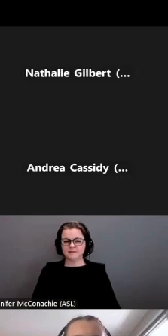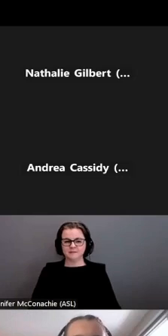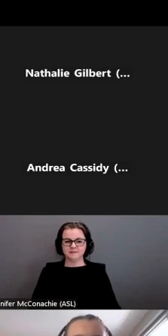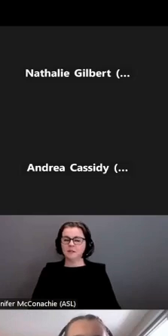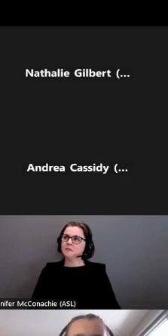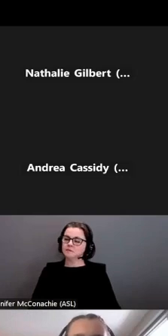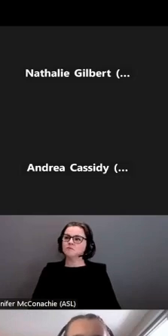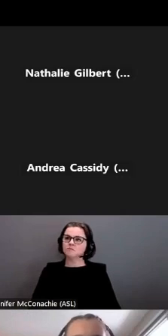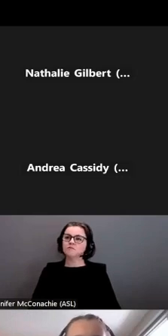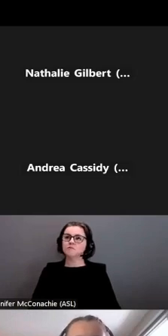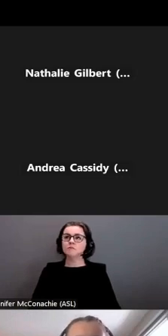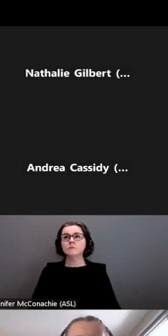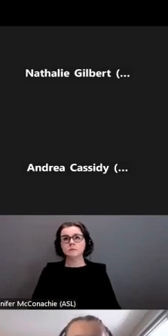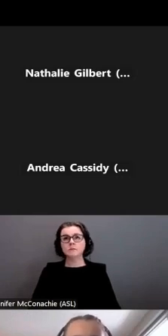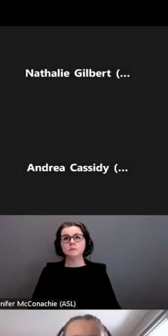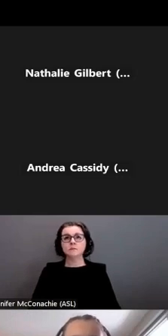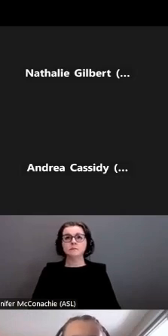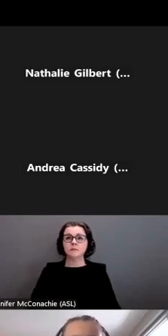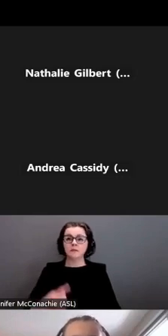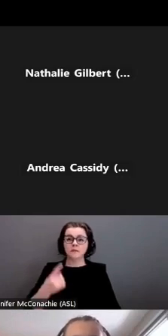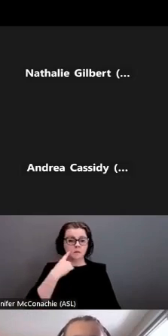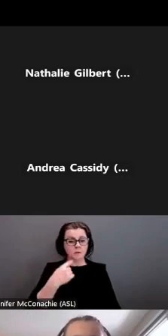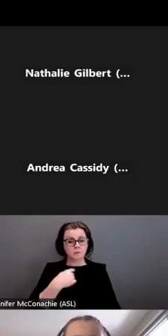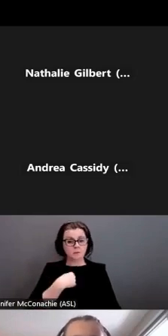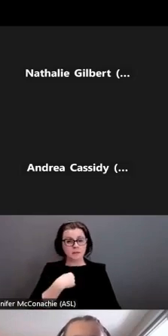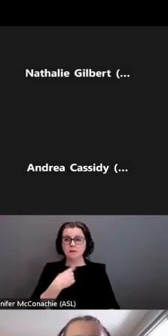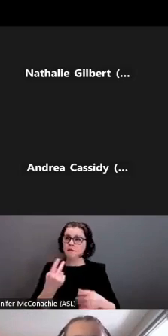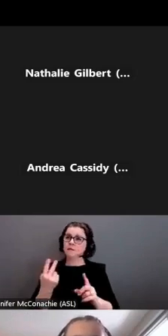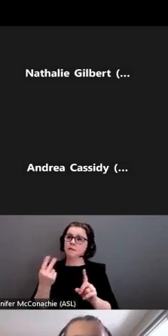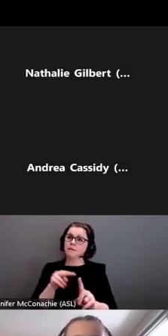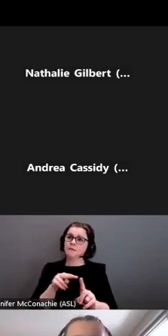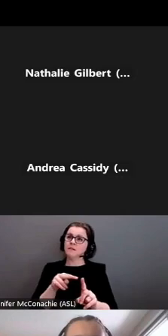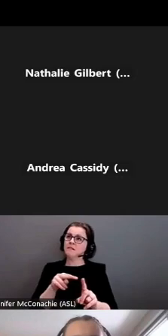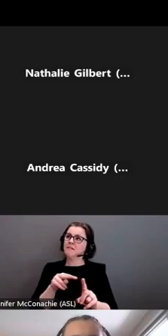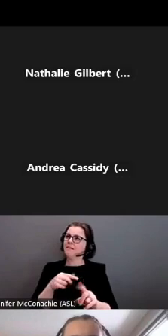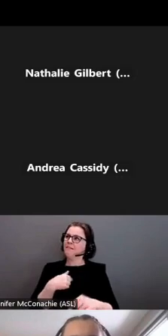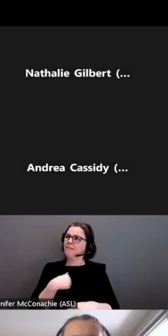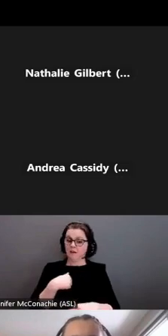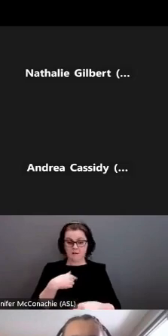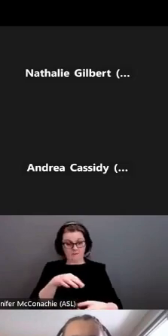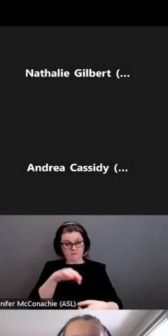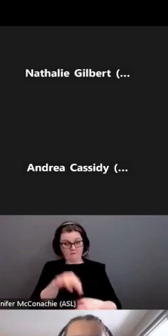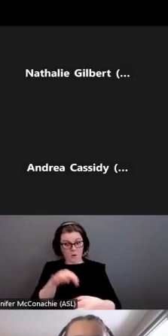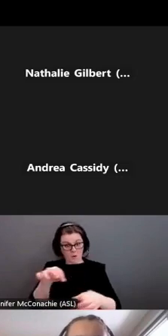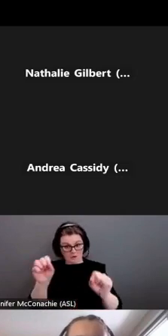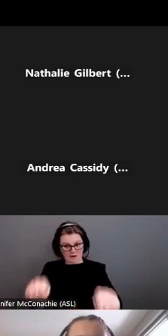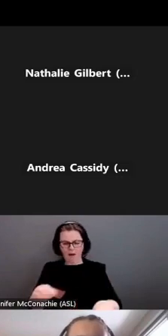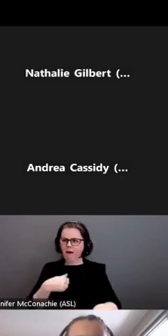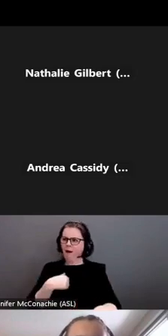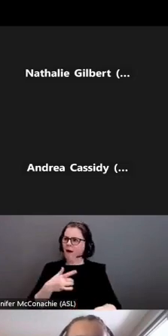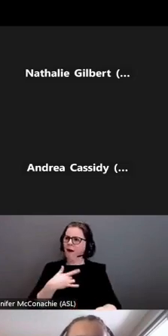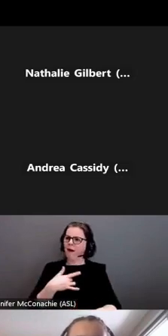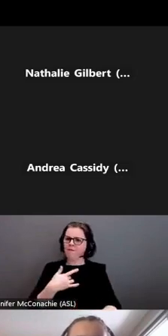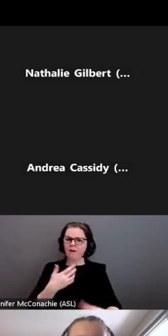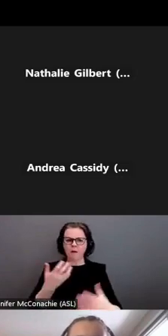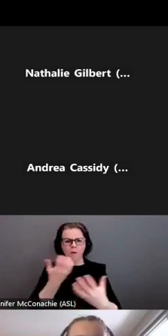I think for me, voting is definitely something that I feel empowered about. I feel like growing up, you know, you hear about things going